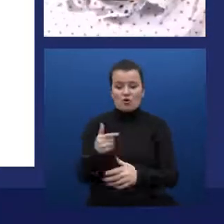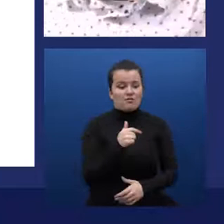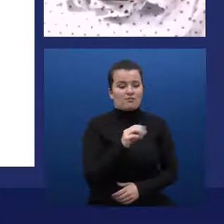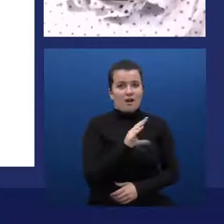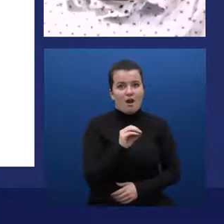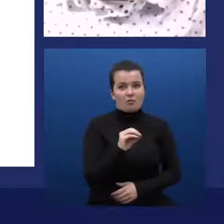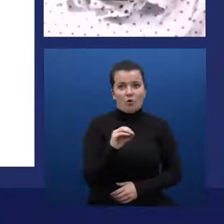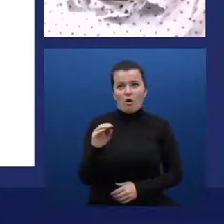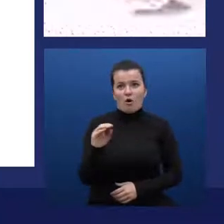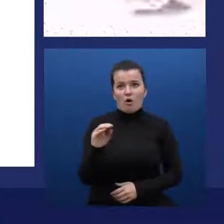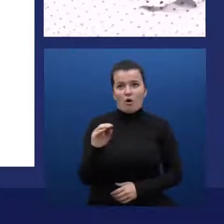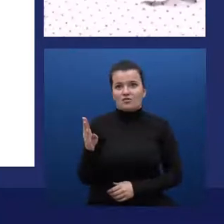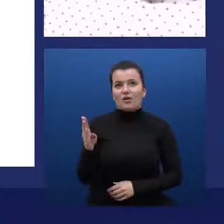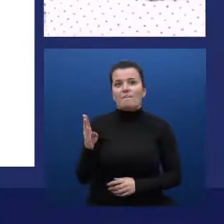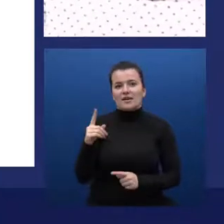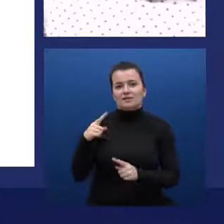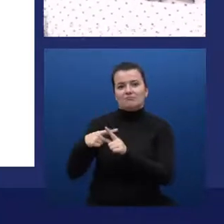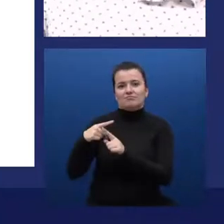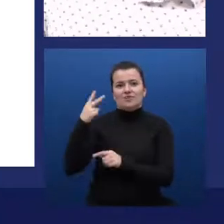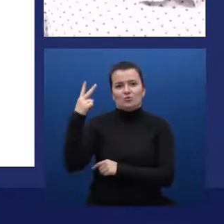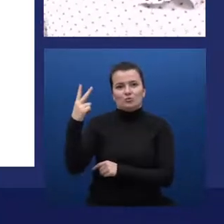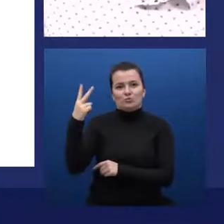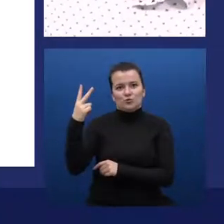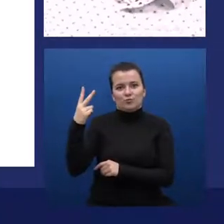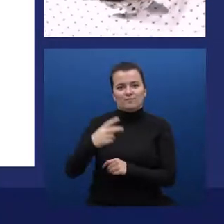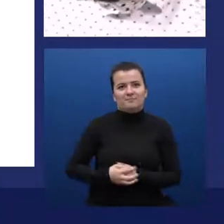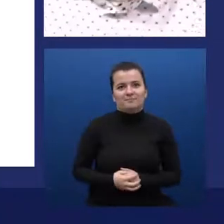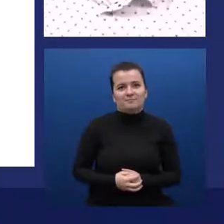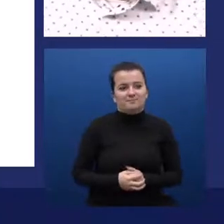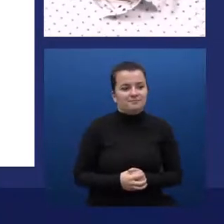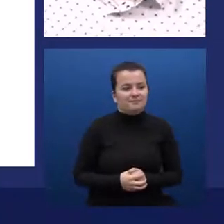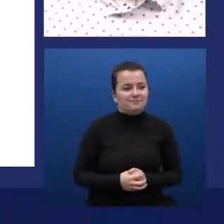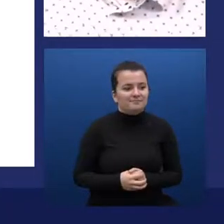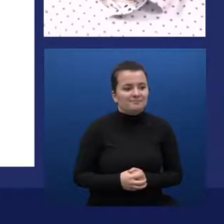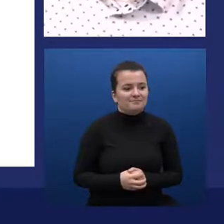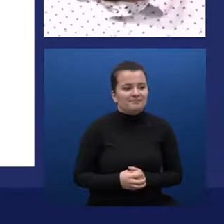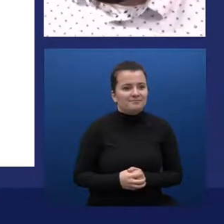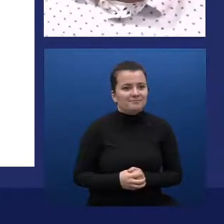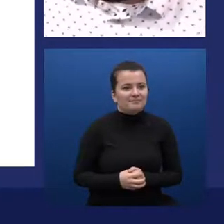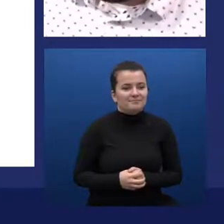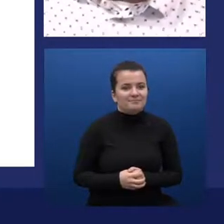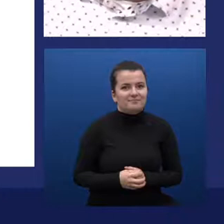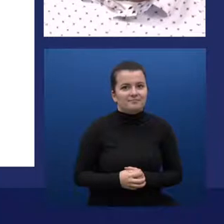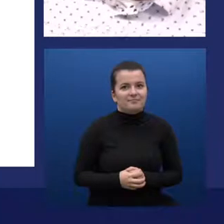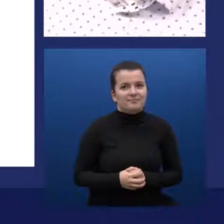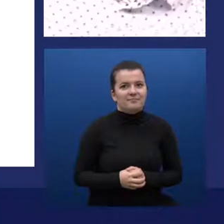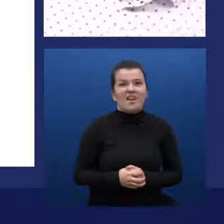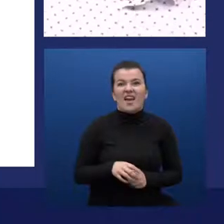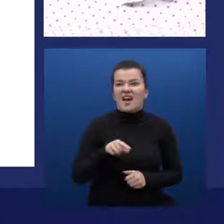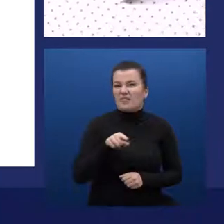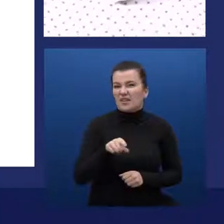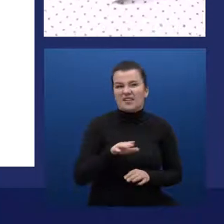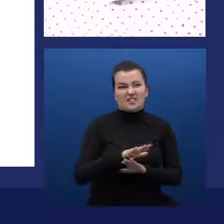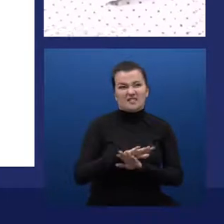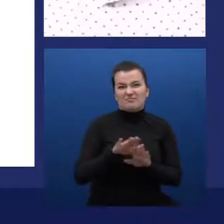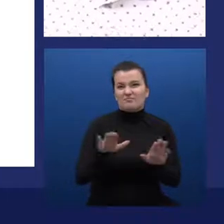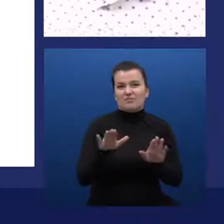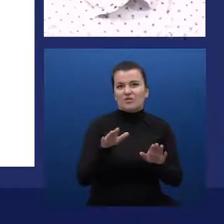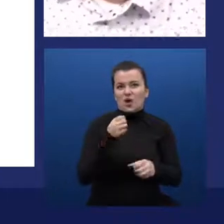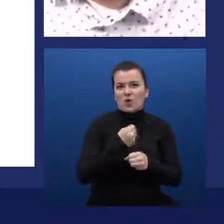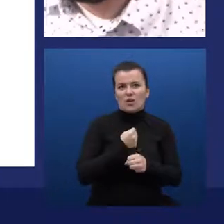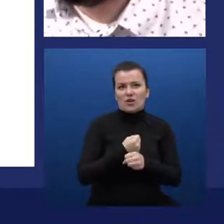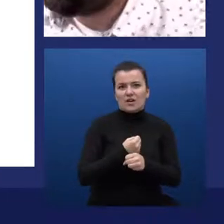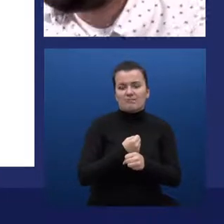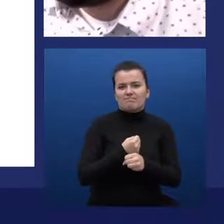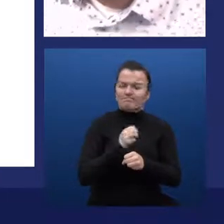going to be of size 2, right? But this really doesn't work for bigger models. So what if we make it